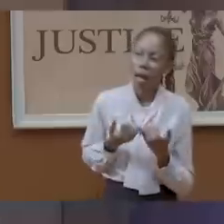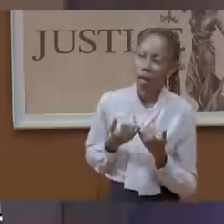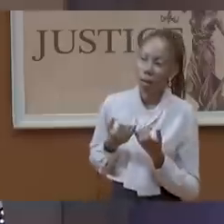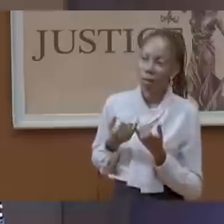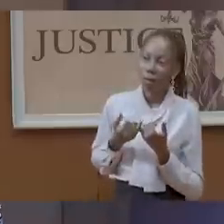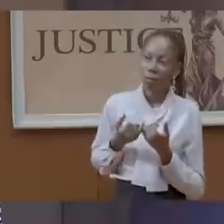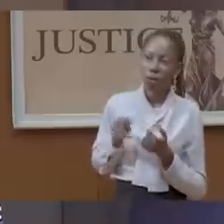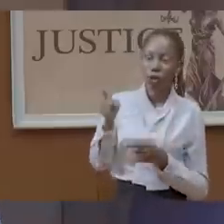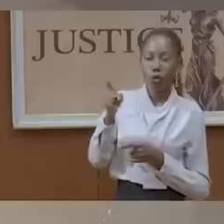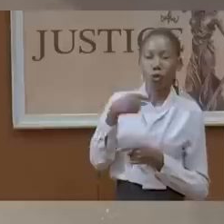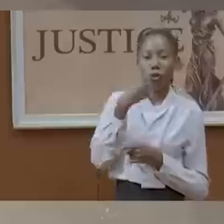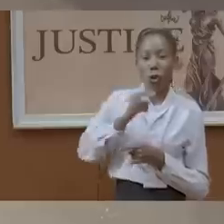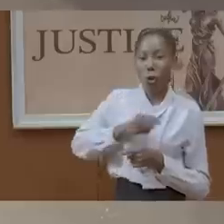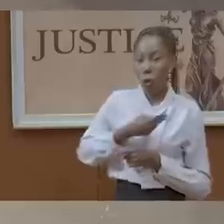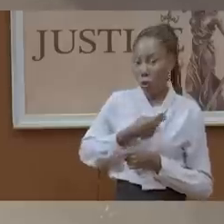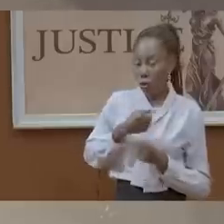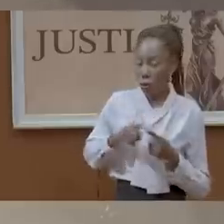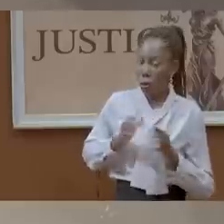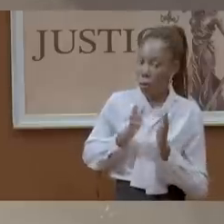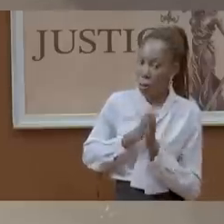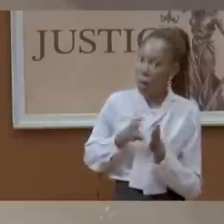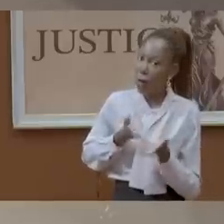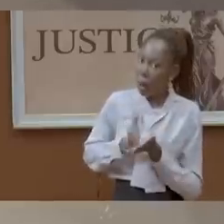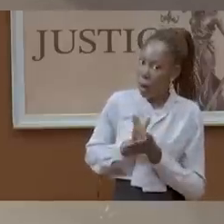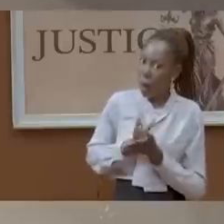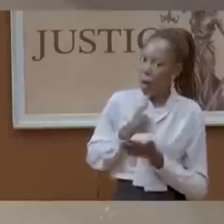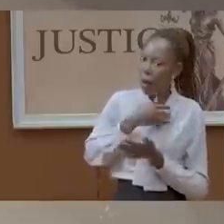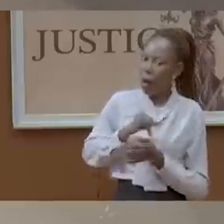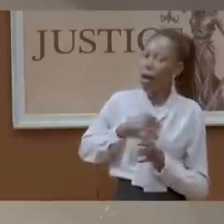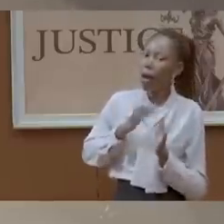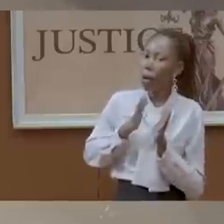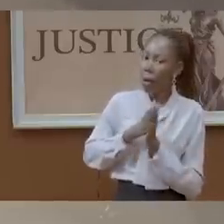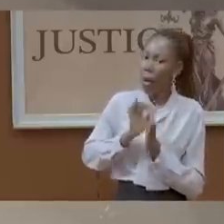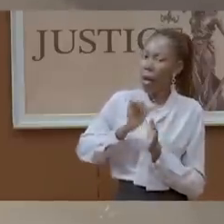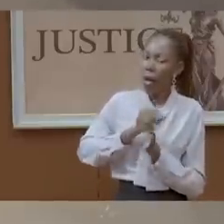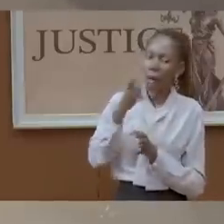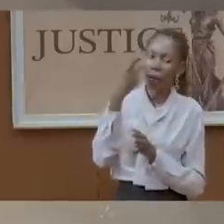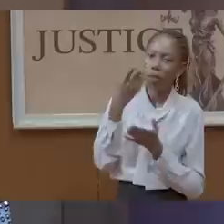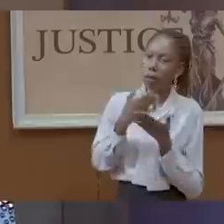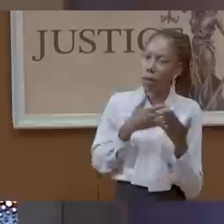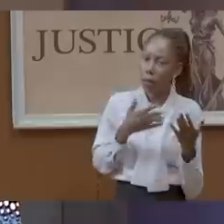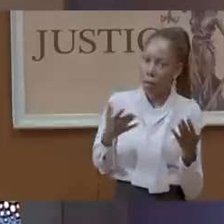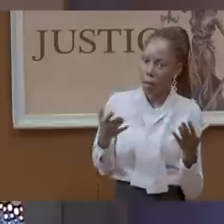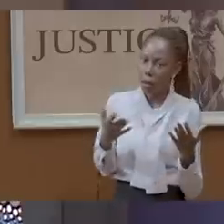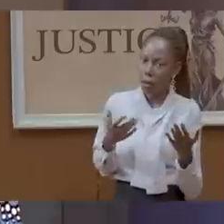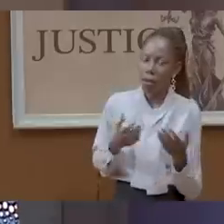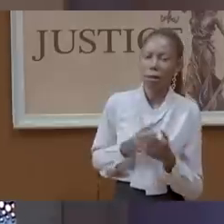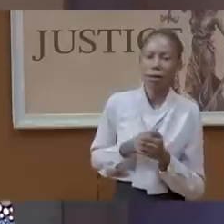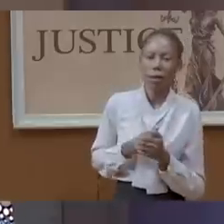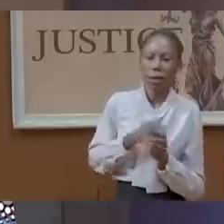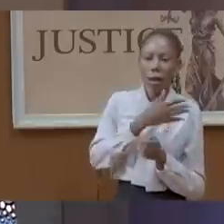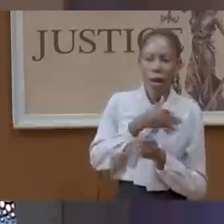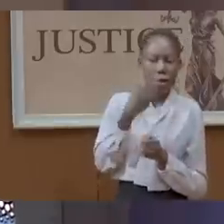I told the pastor, you are not that said, I should go and pray. I prayed and I told you what I saw. Now, you said, when she discovered some traits in her, she